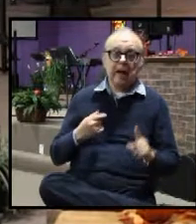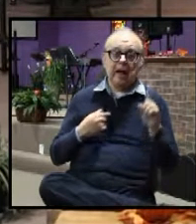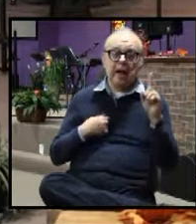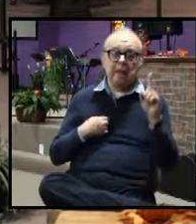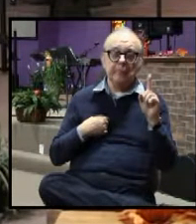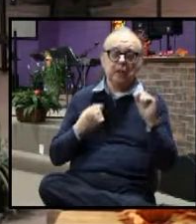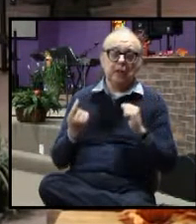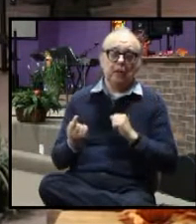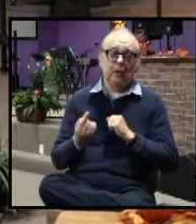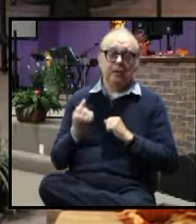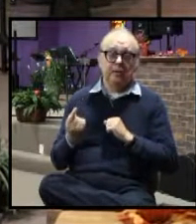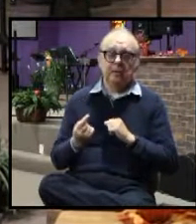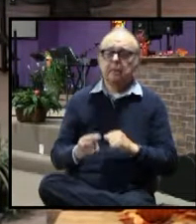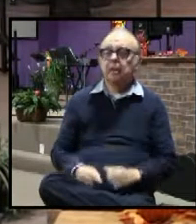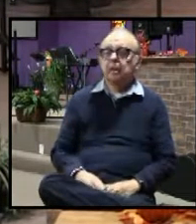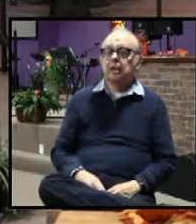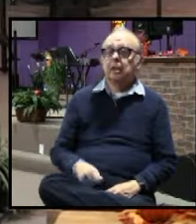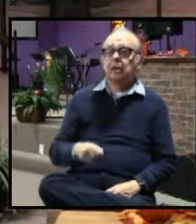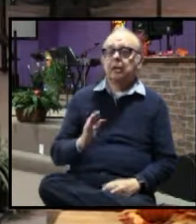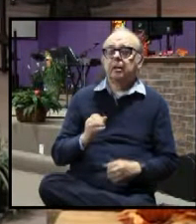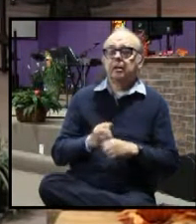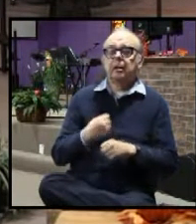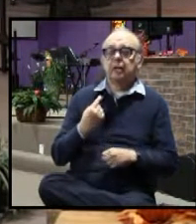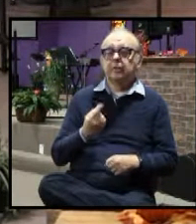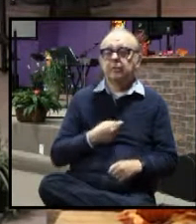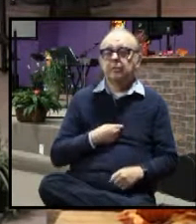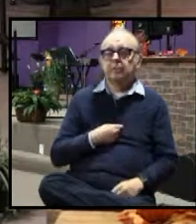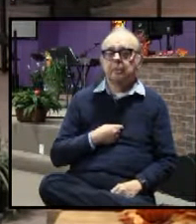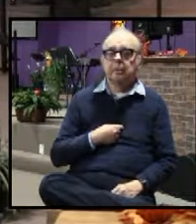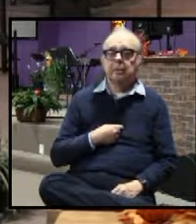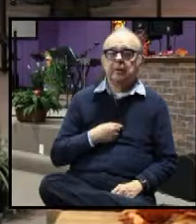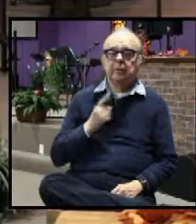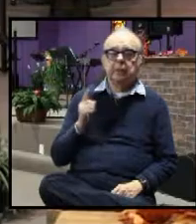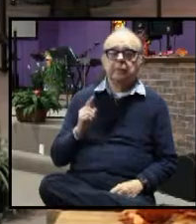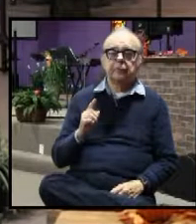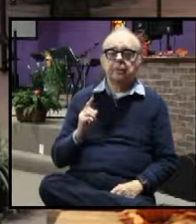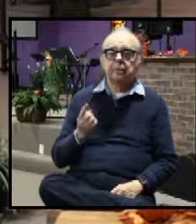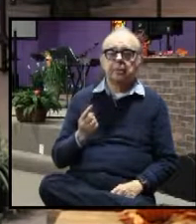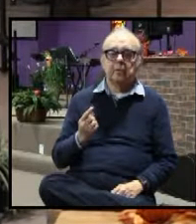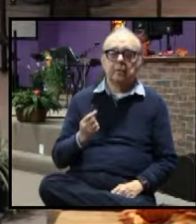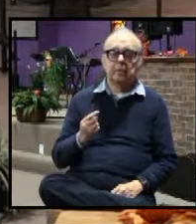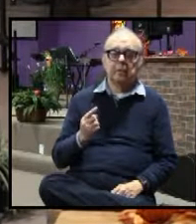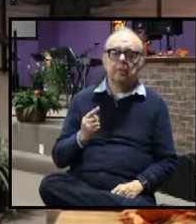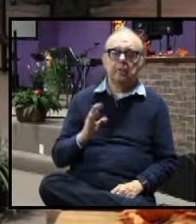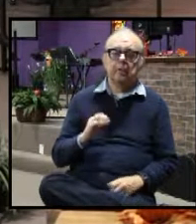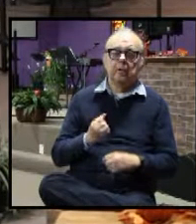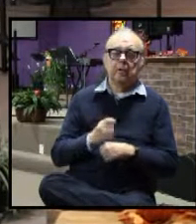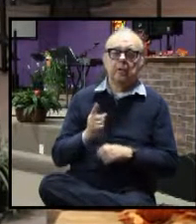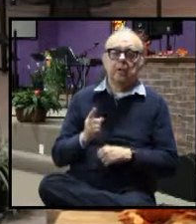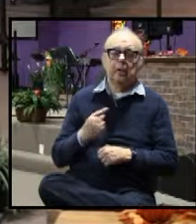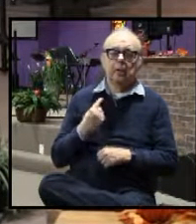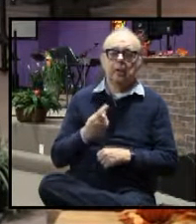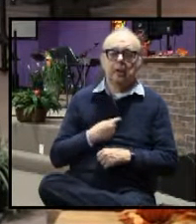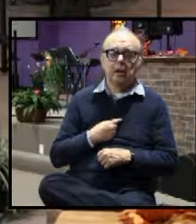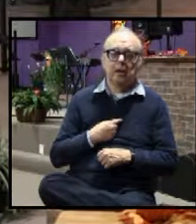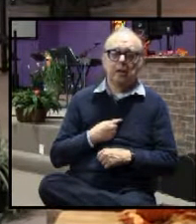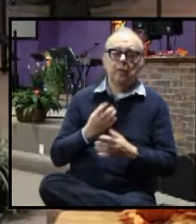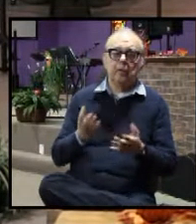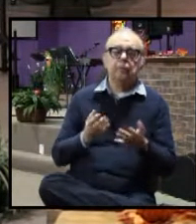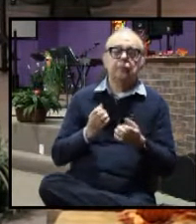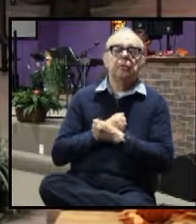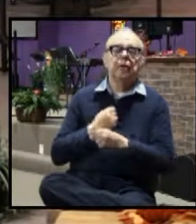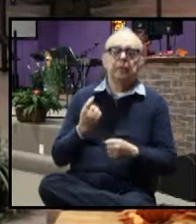I'm so lonely. No, God didn't make us because he was lonely. God made us because he wanted